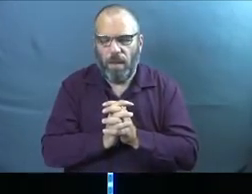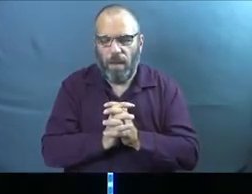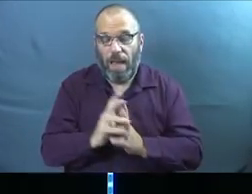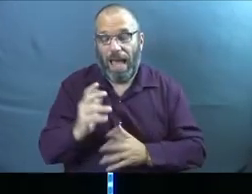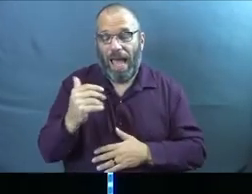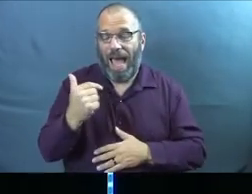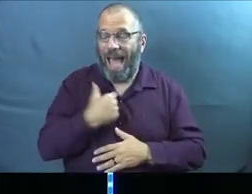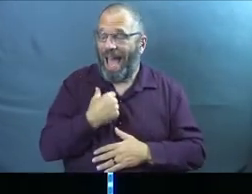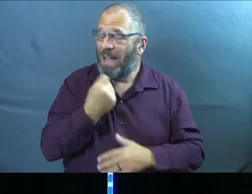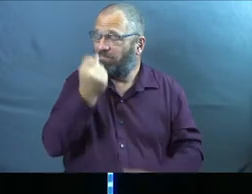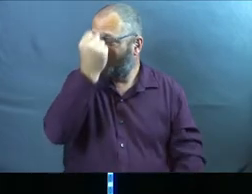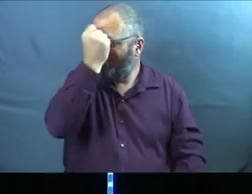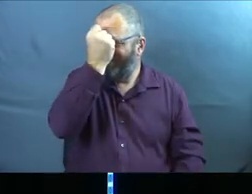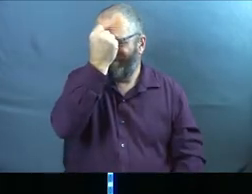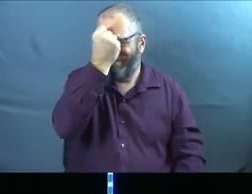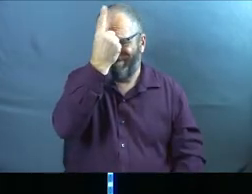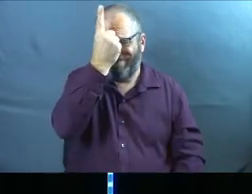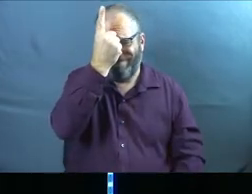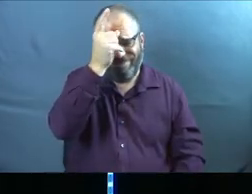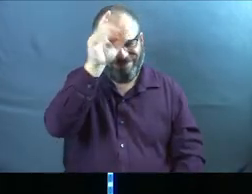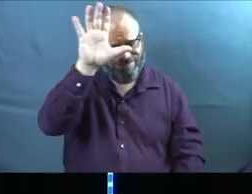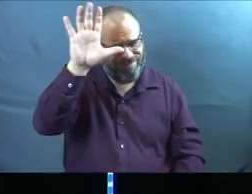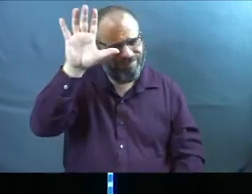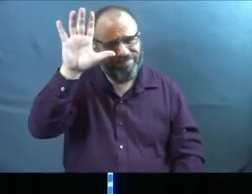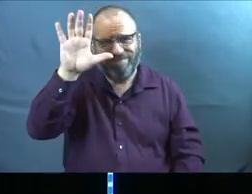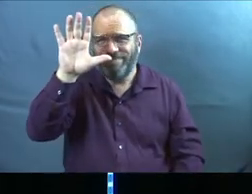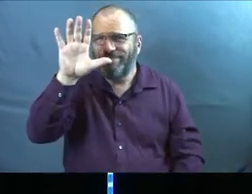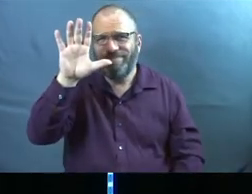I totally get this.